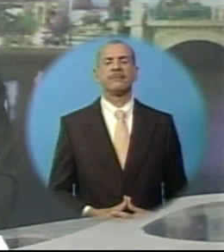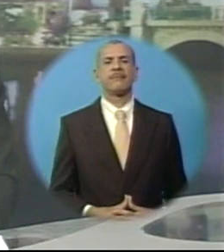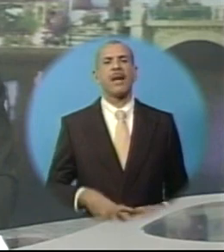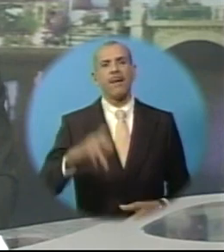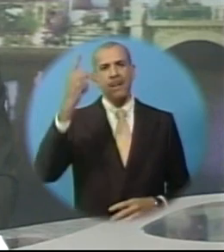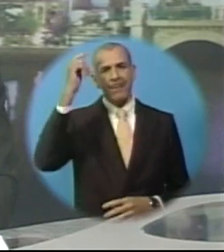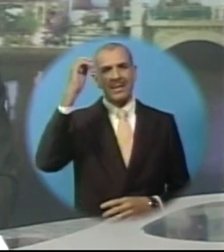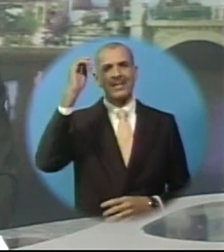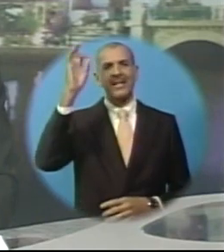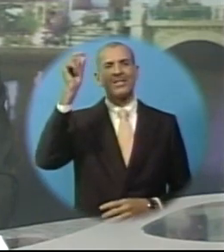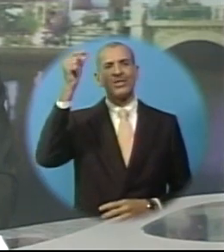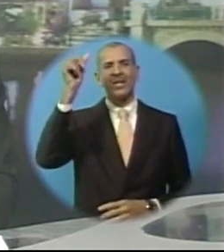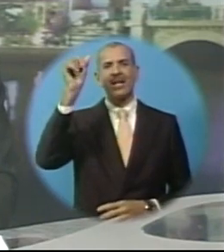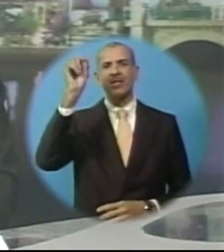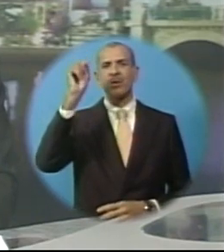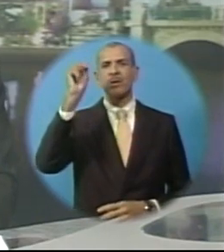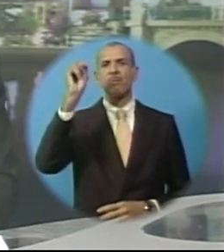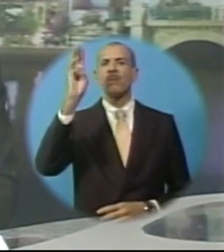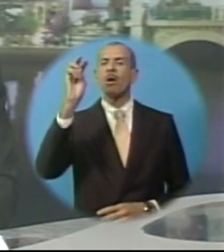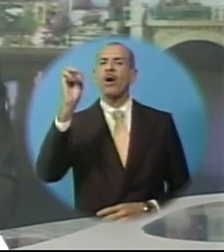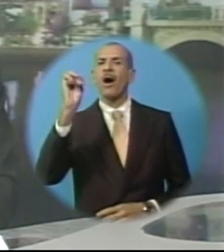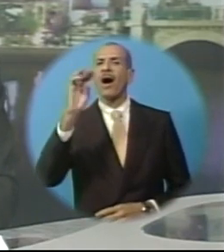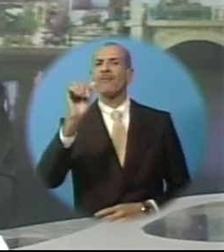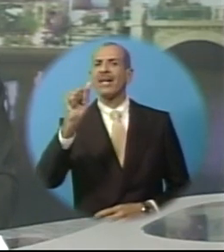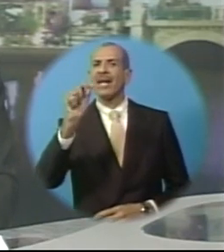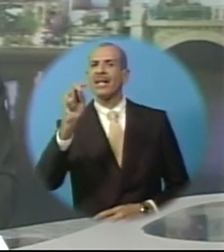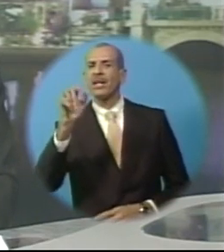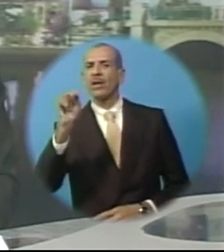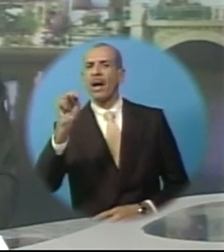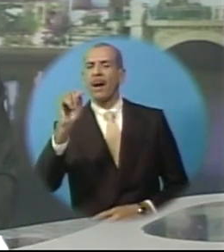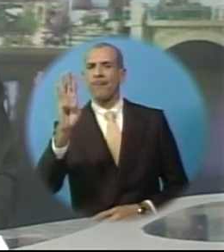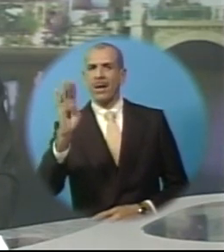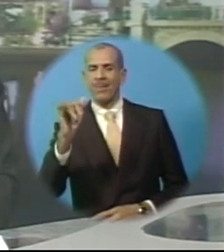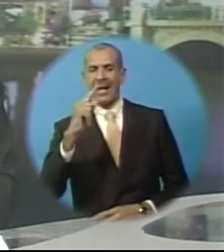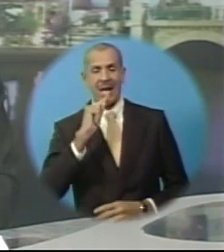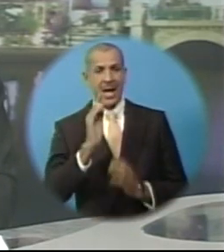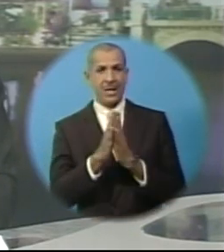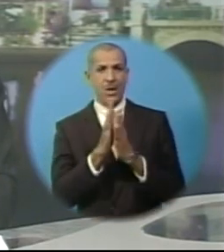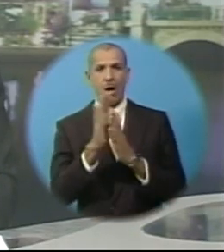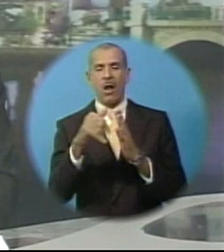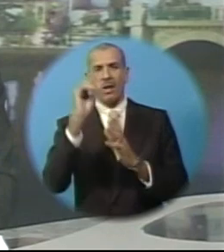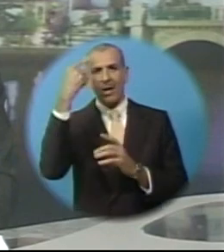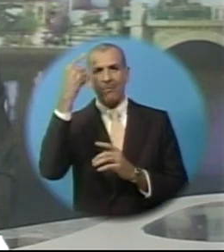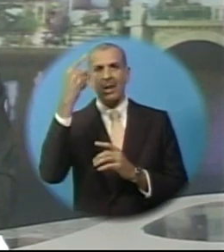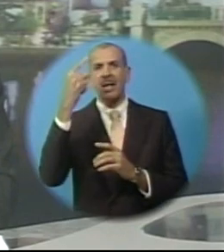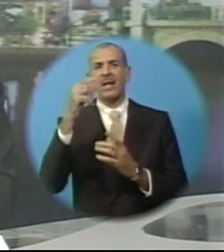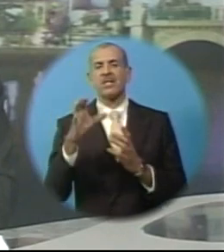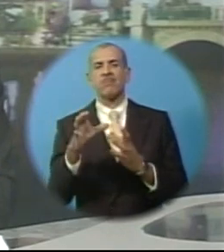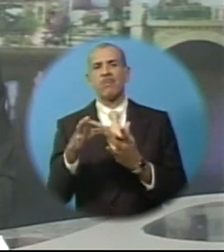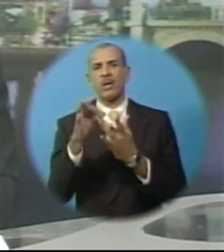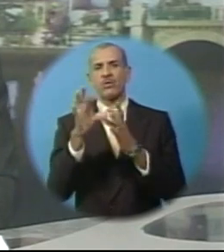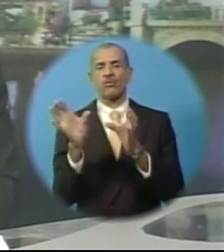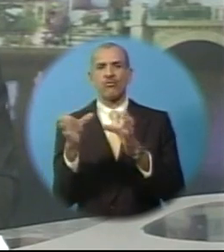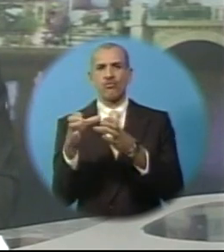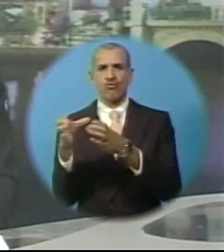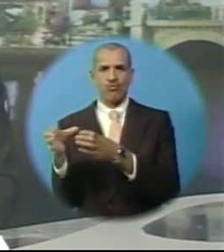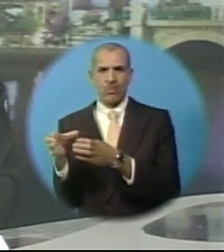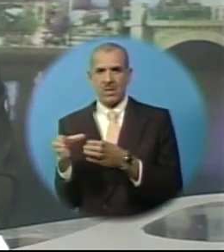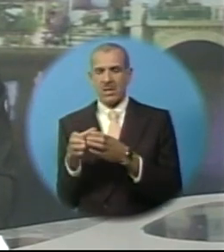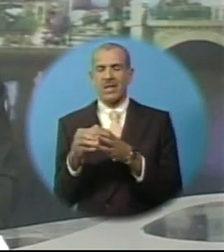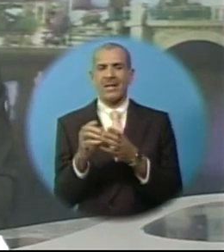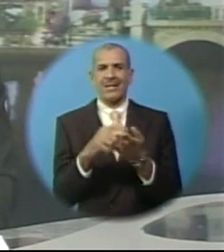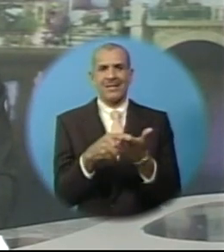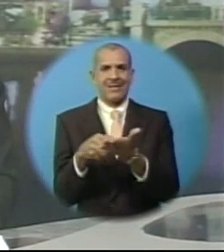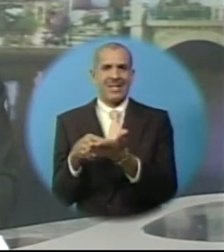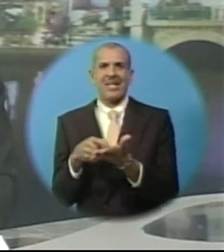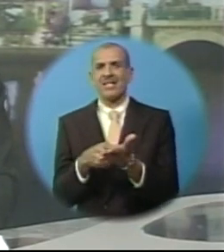Prime Minister Gaston Brown of Antigua and Barbuda has called on all government and special groupings in the United Nations to commence discussions